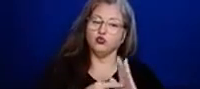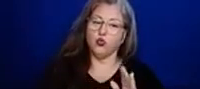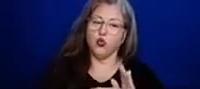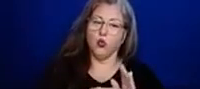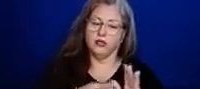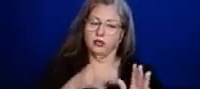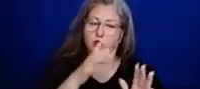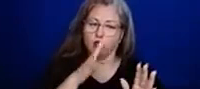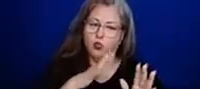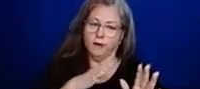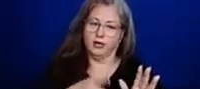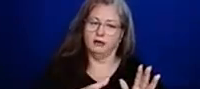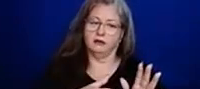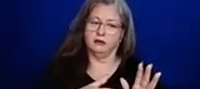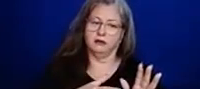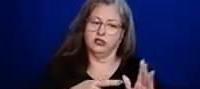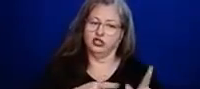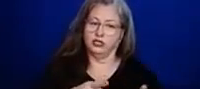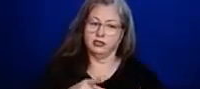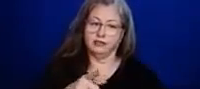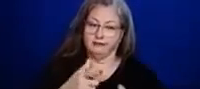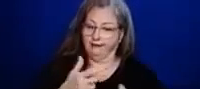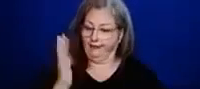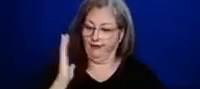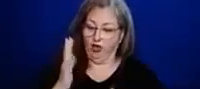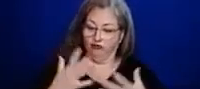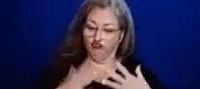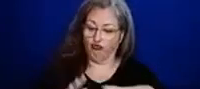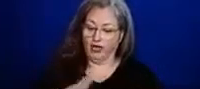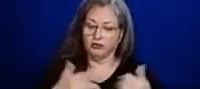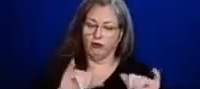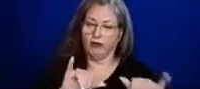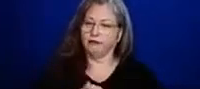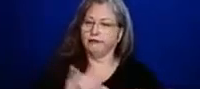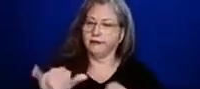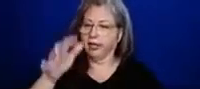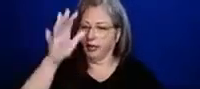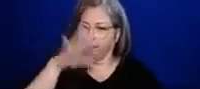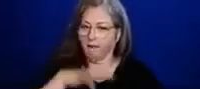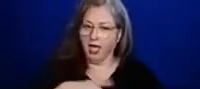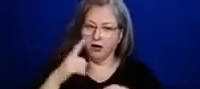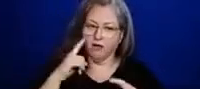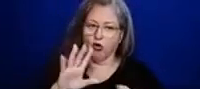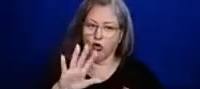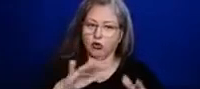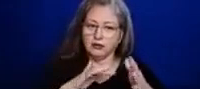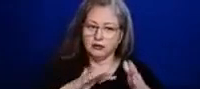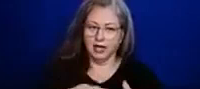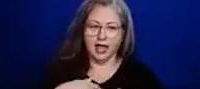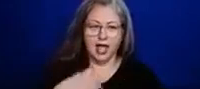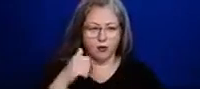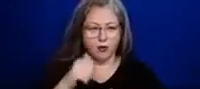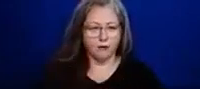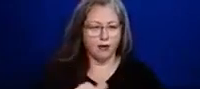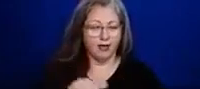woman, she even tried to dress as a man to study. At that time, remember that